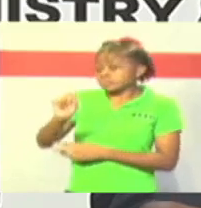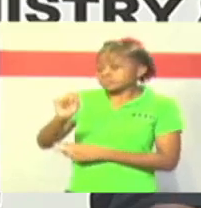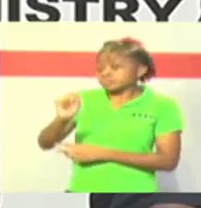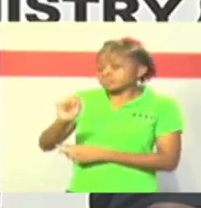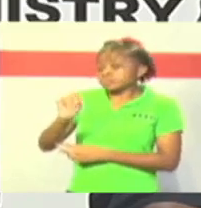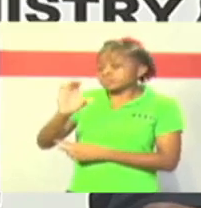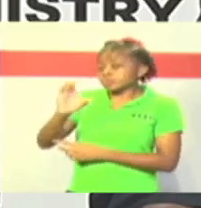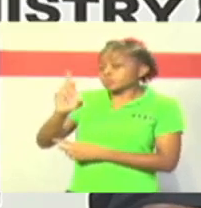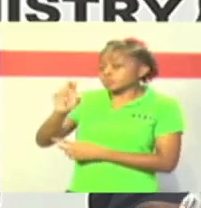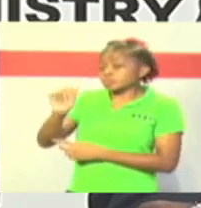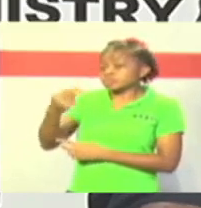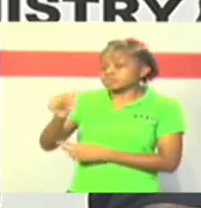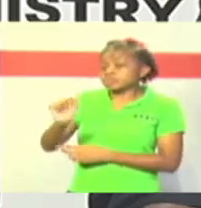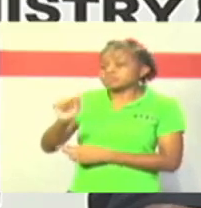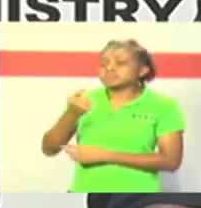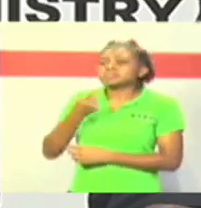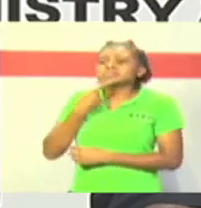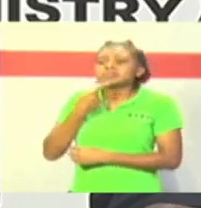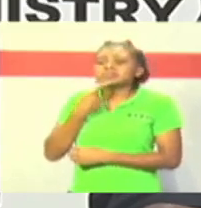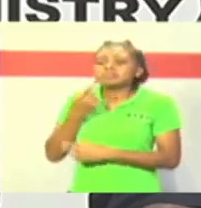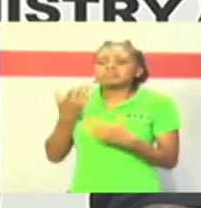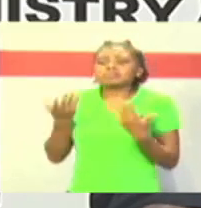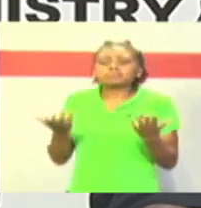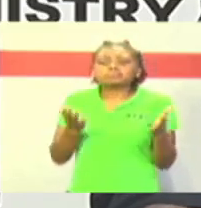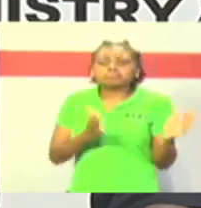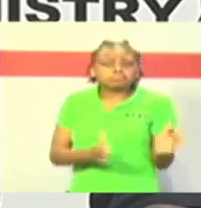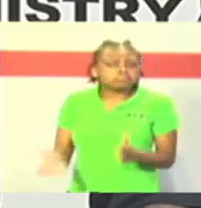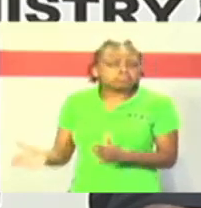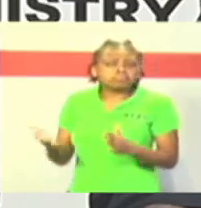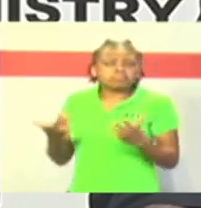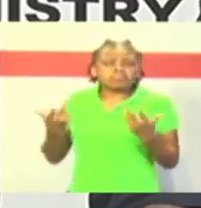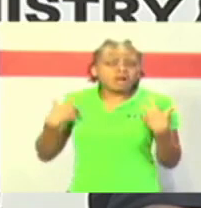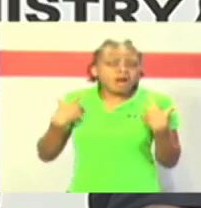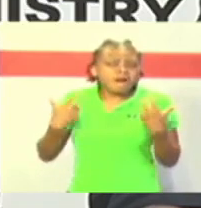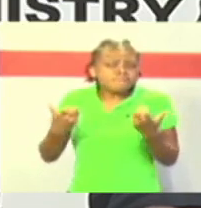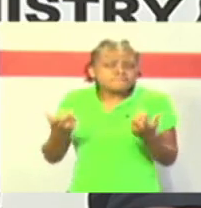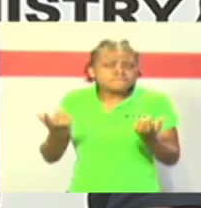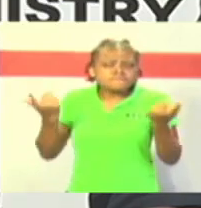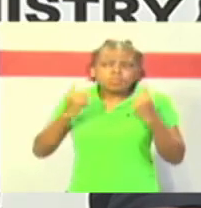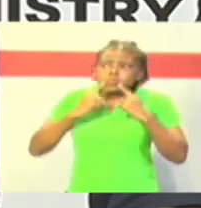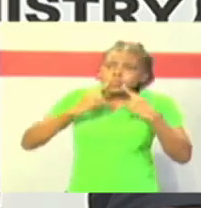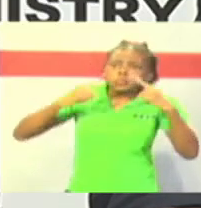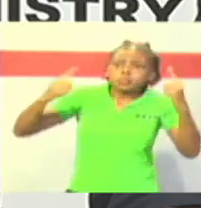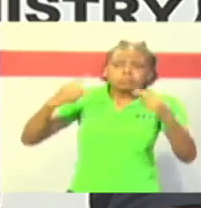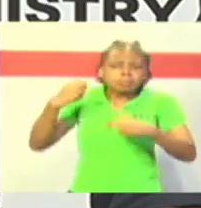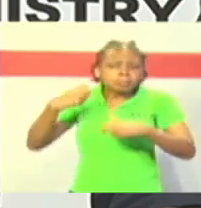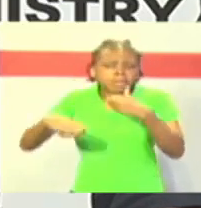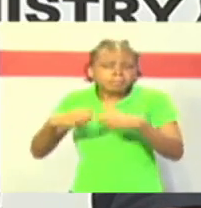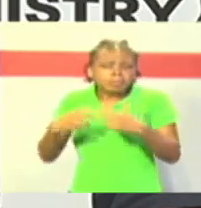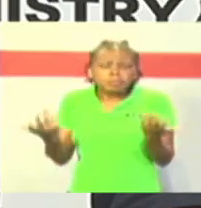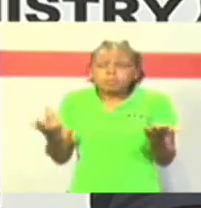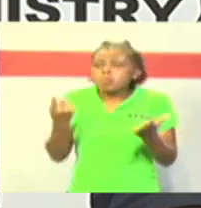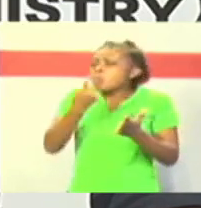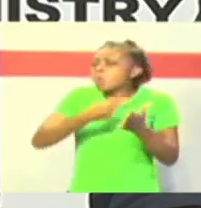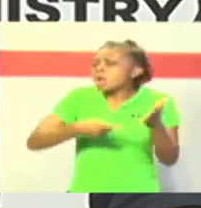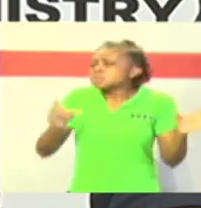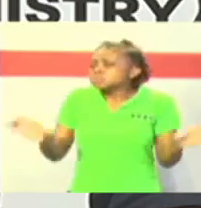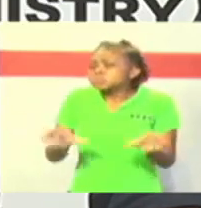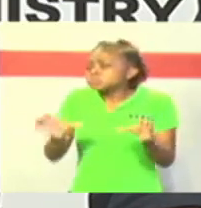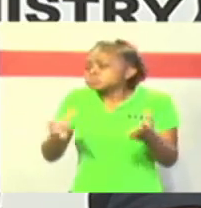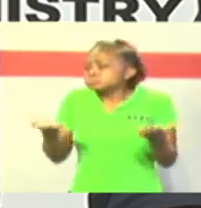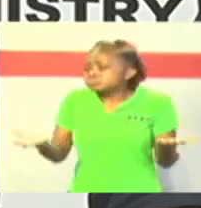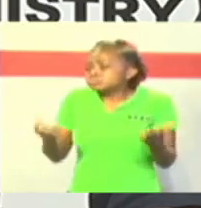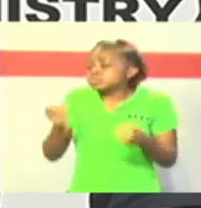case scenarios. One of them is the preview app, which is the